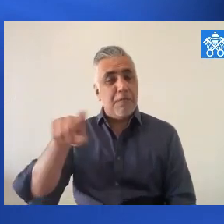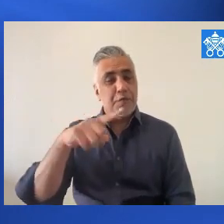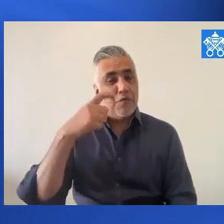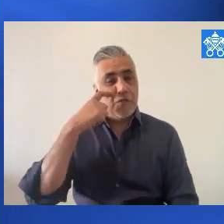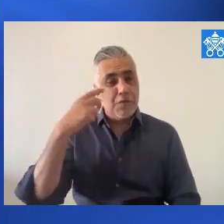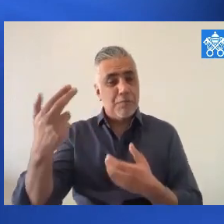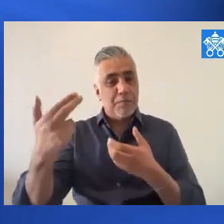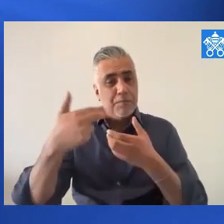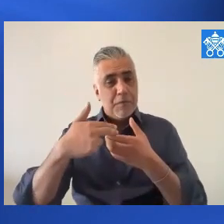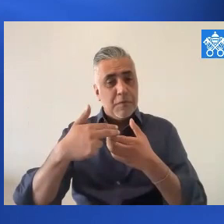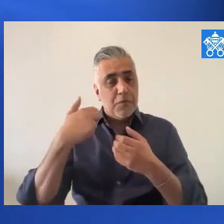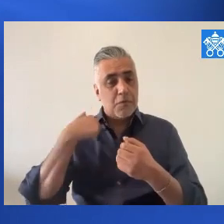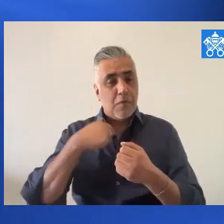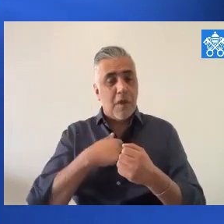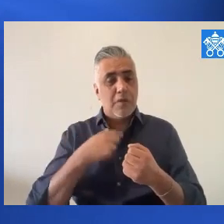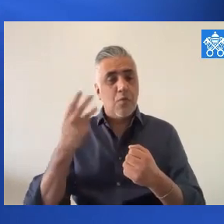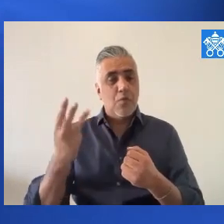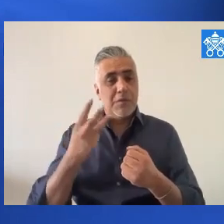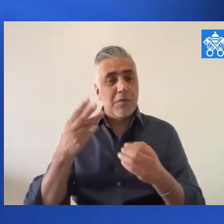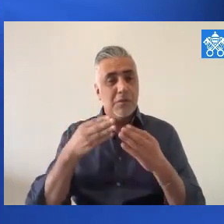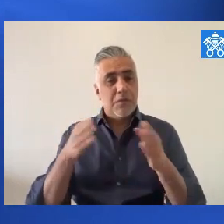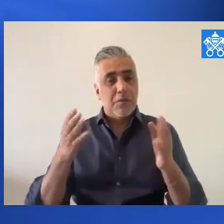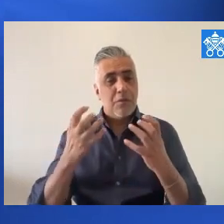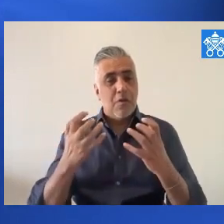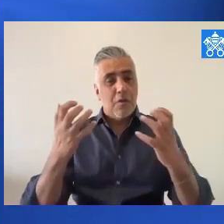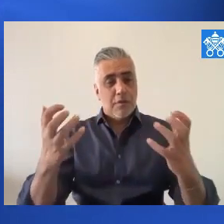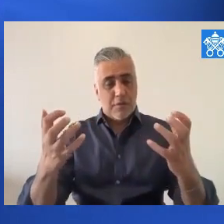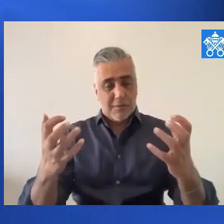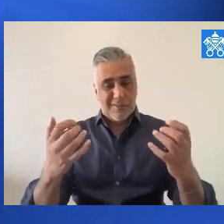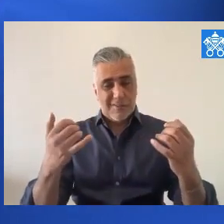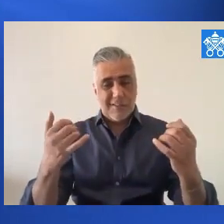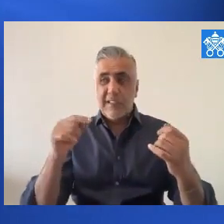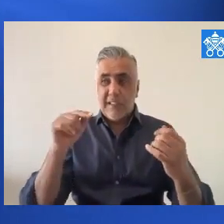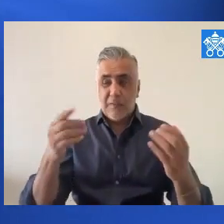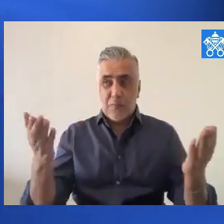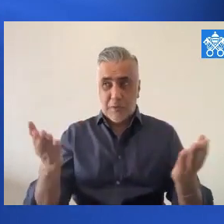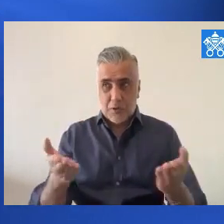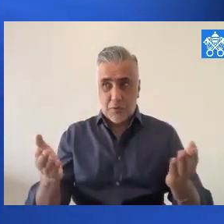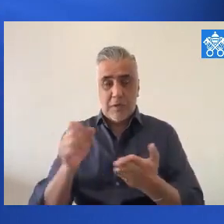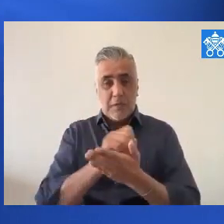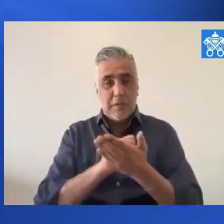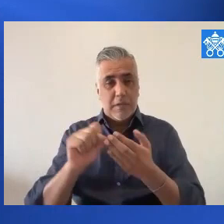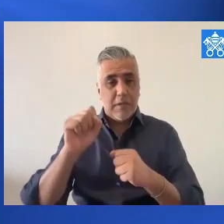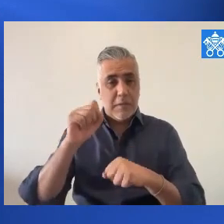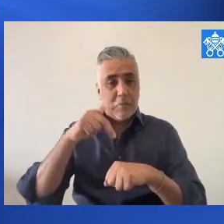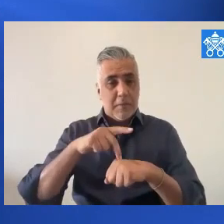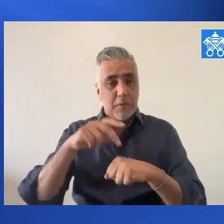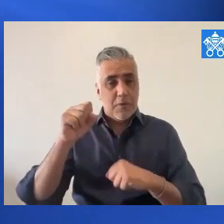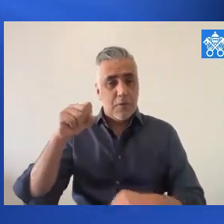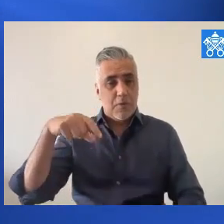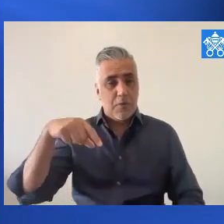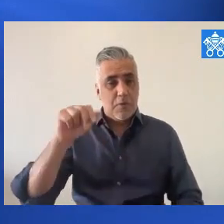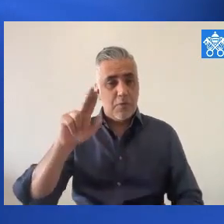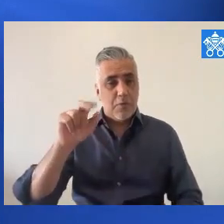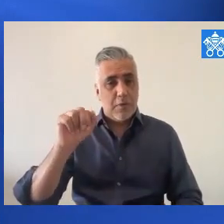For those of you just joining us, you're tuned into a live broadcast here of the Wednesday General Audience taking place here in